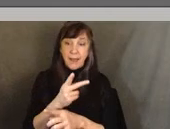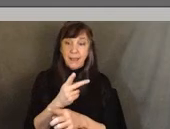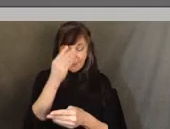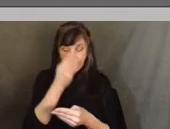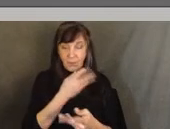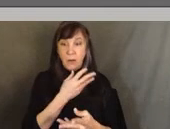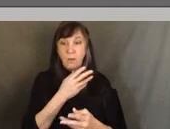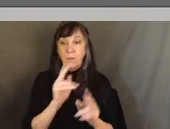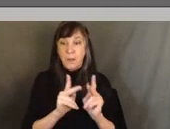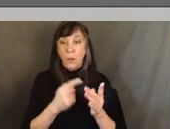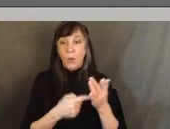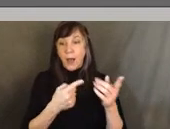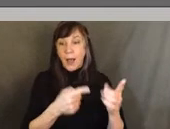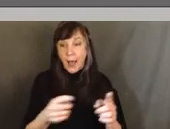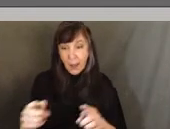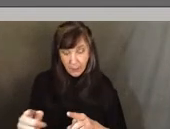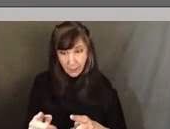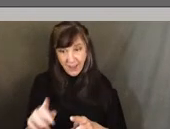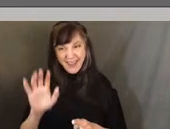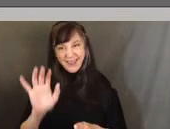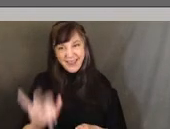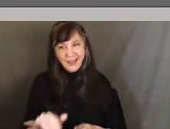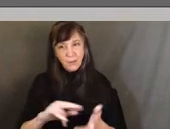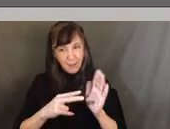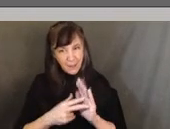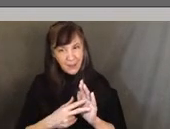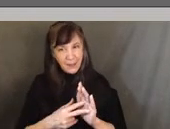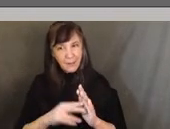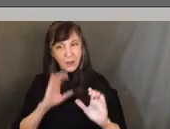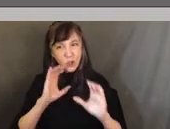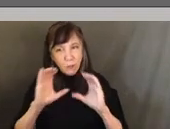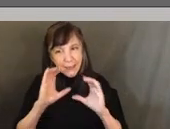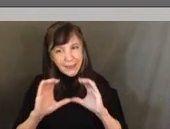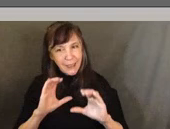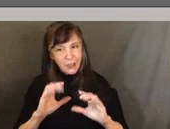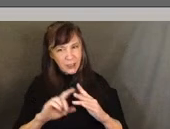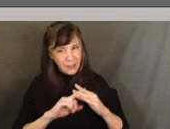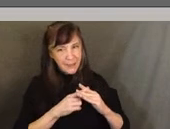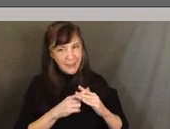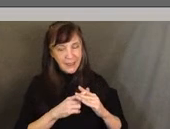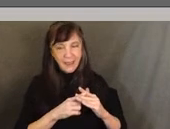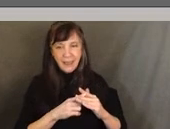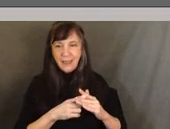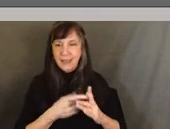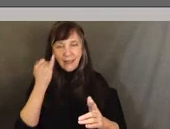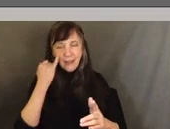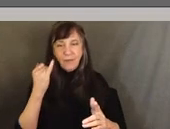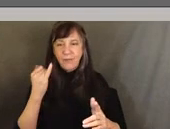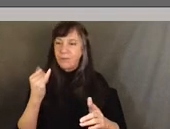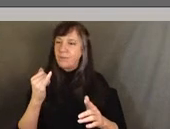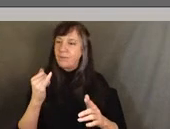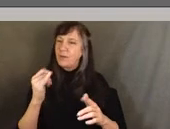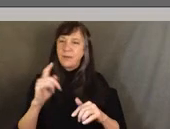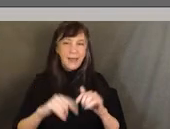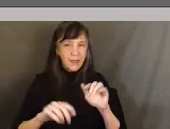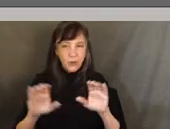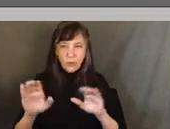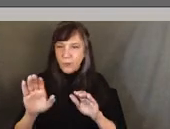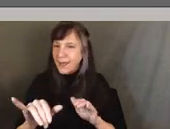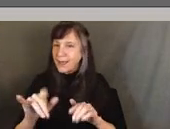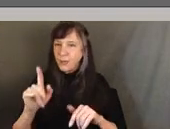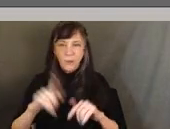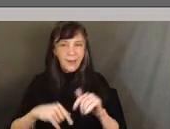level of communication that I was talking about in the beginning. And without that, trust isn't going to be able to be built upon. So I'll